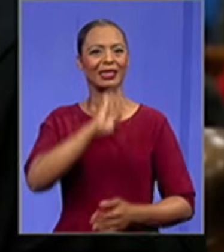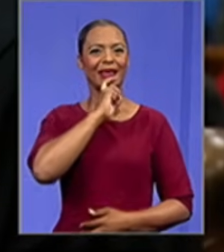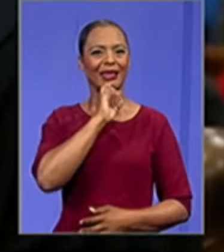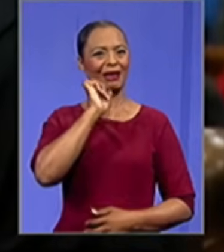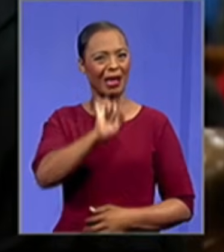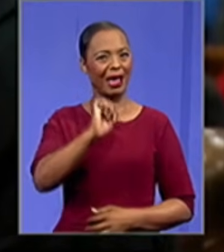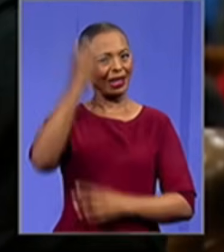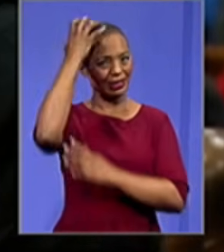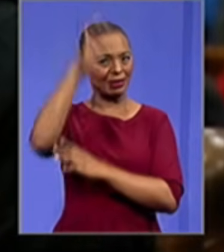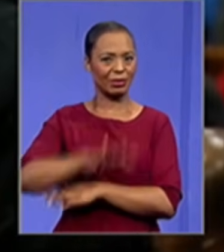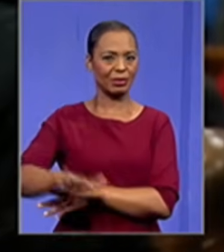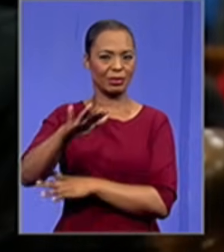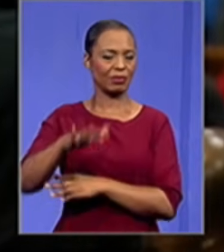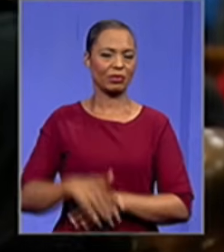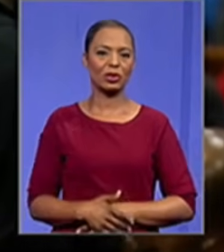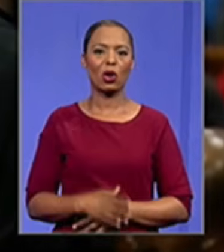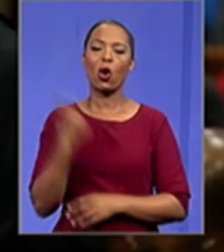resides only